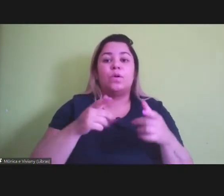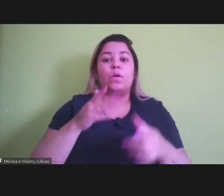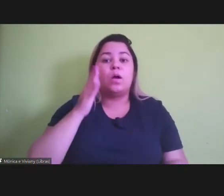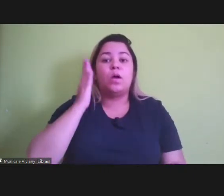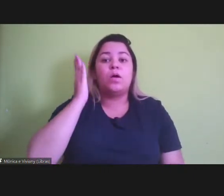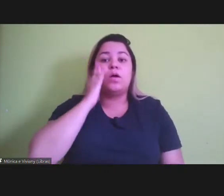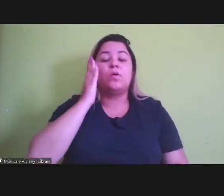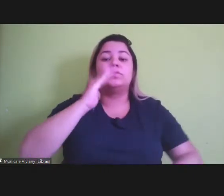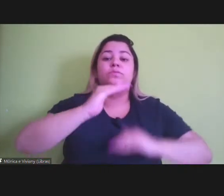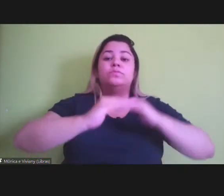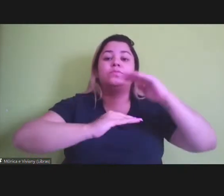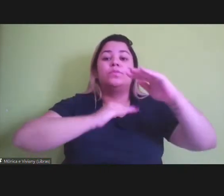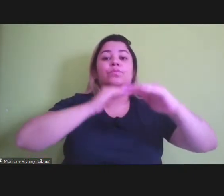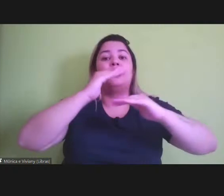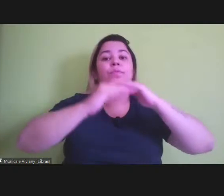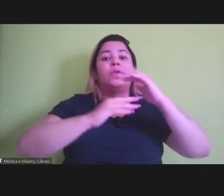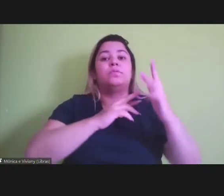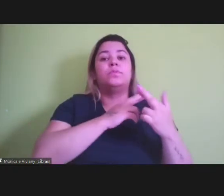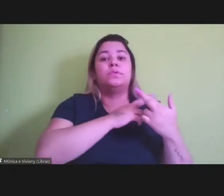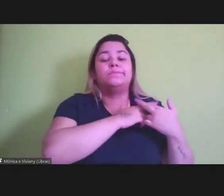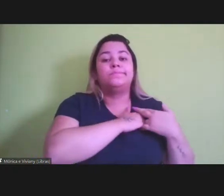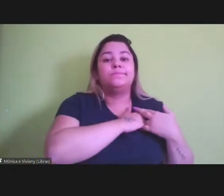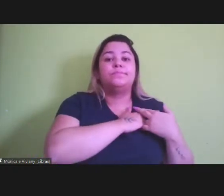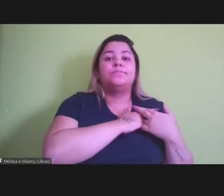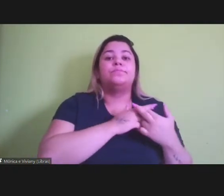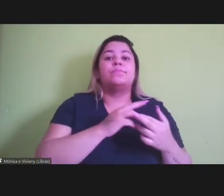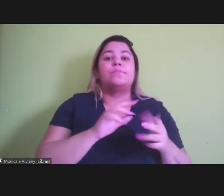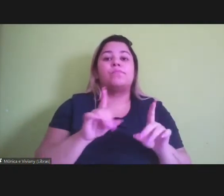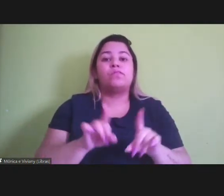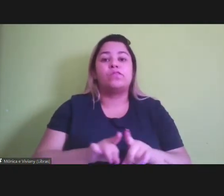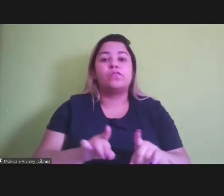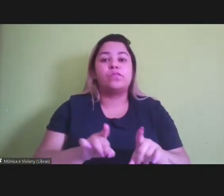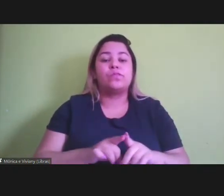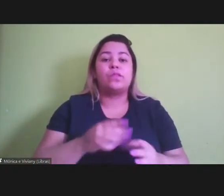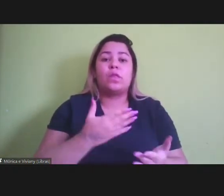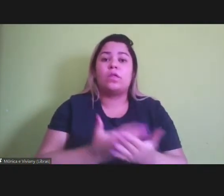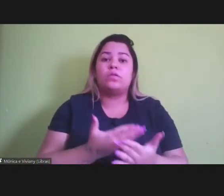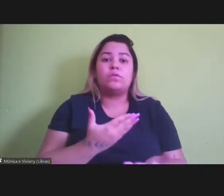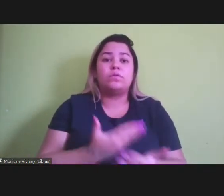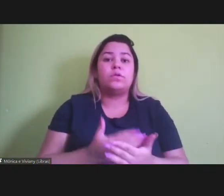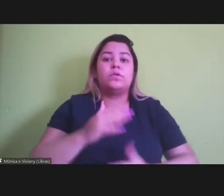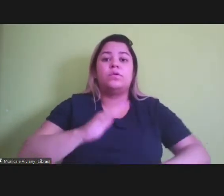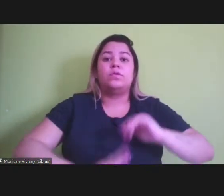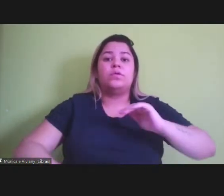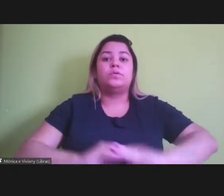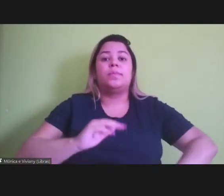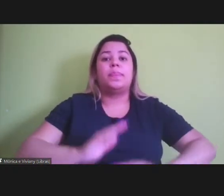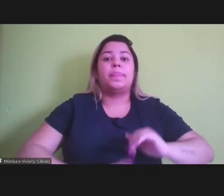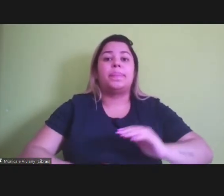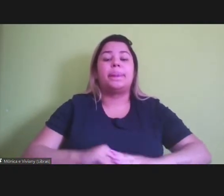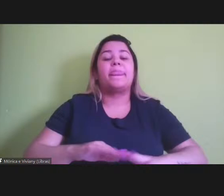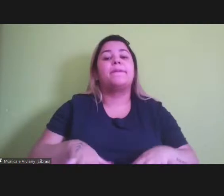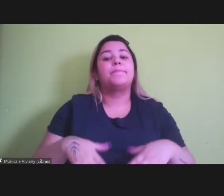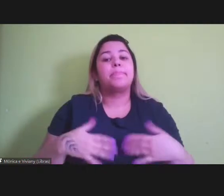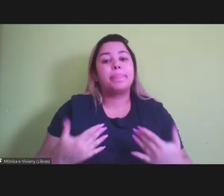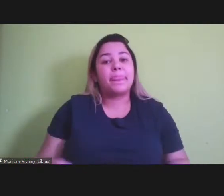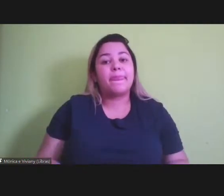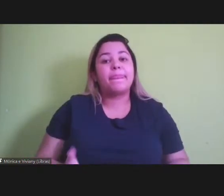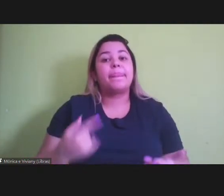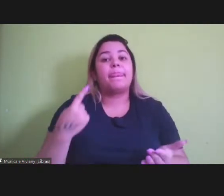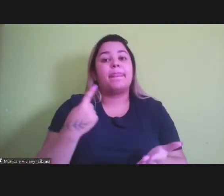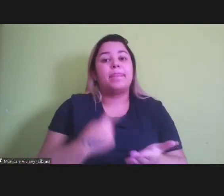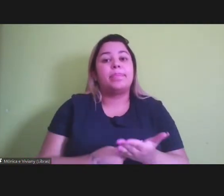the knowledges, and with the development of responsibilities between the institutions, students, and professionals.